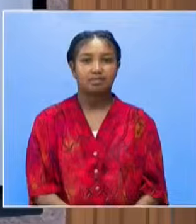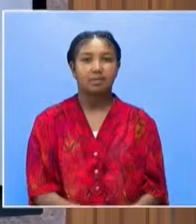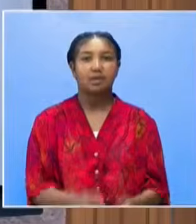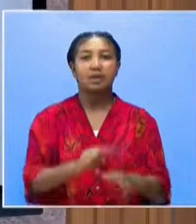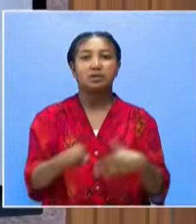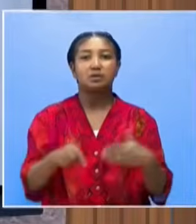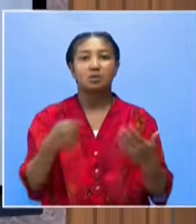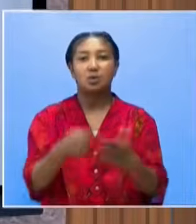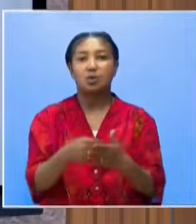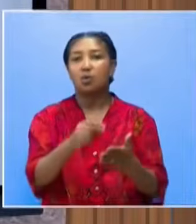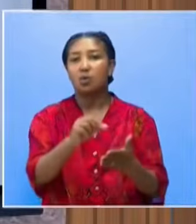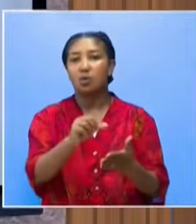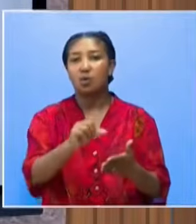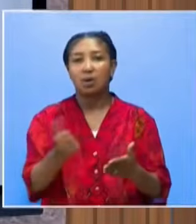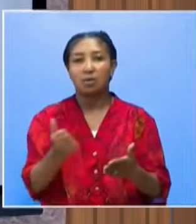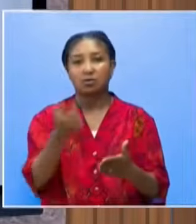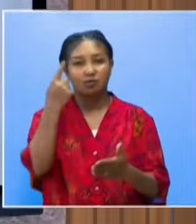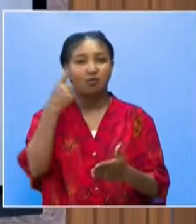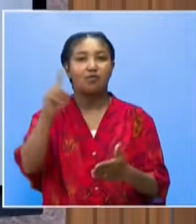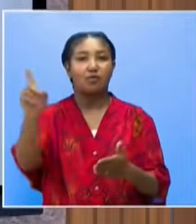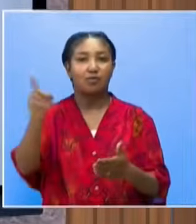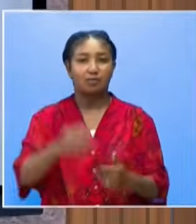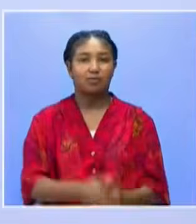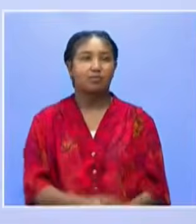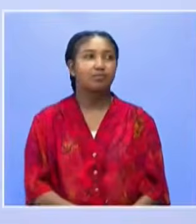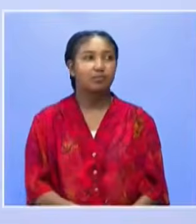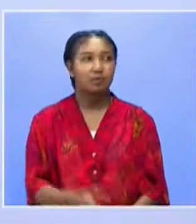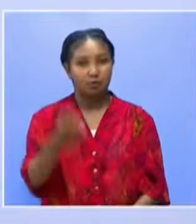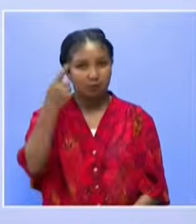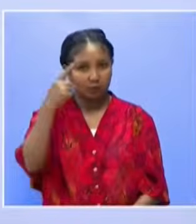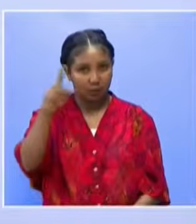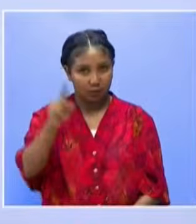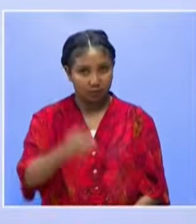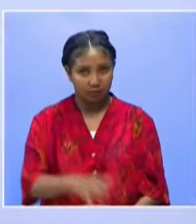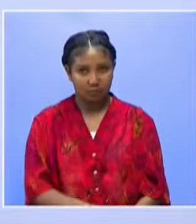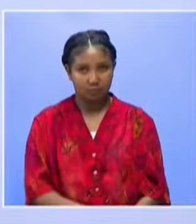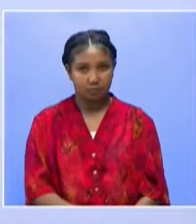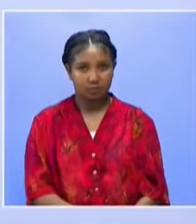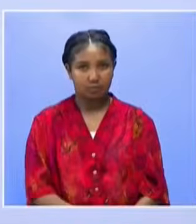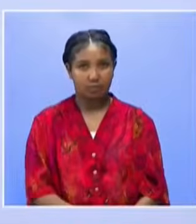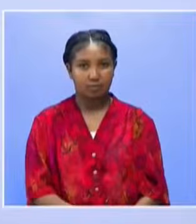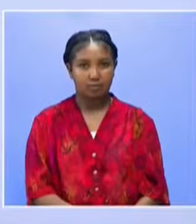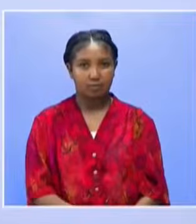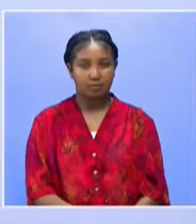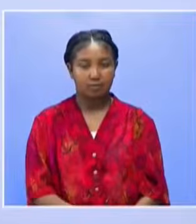So what about 4 here? 4.